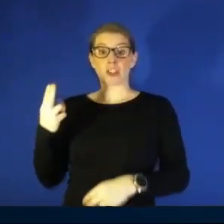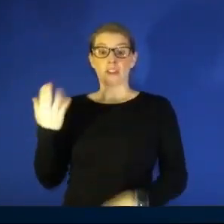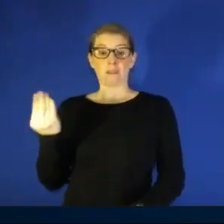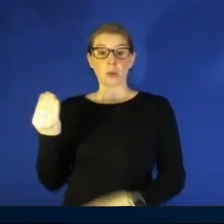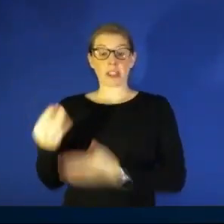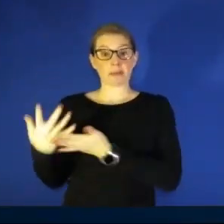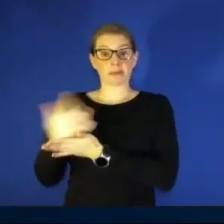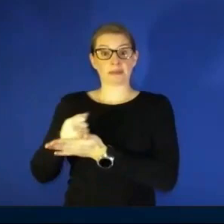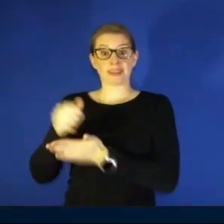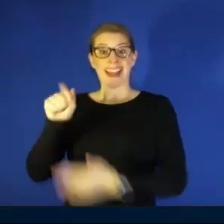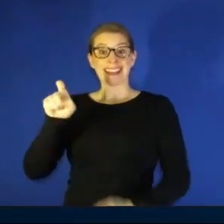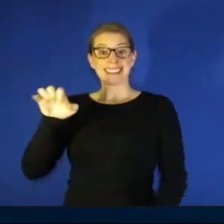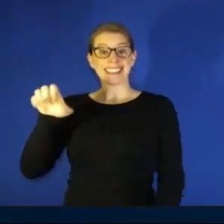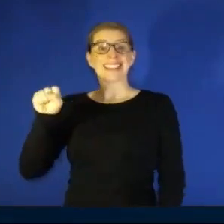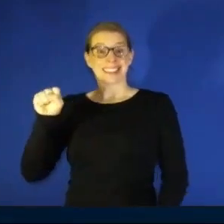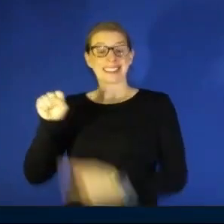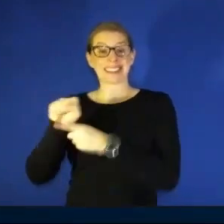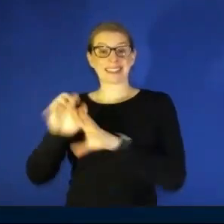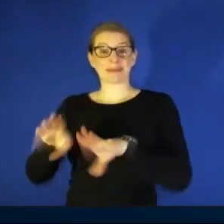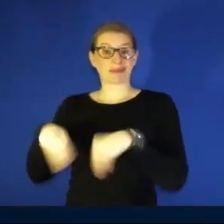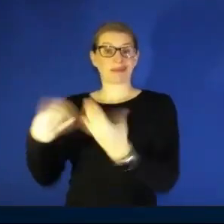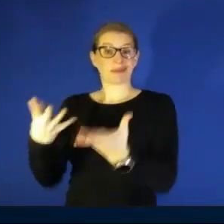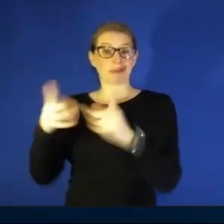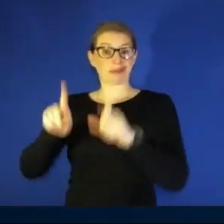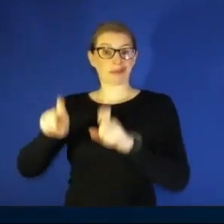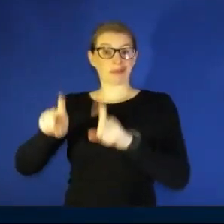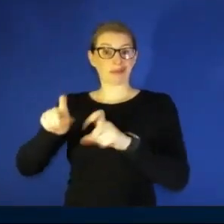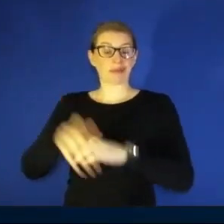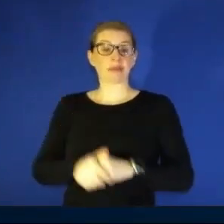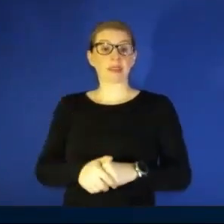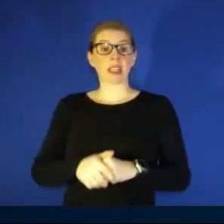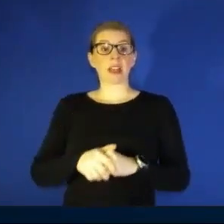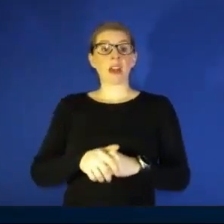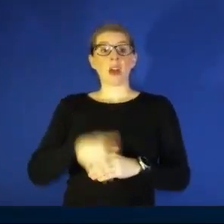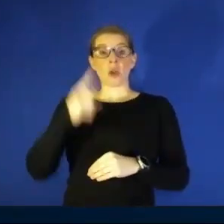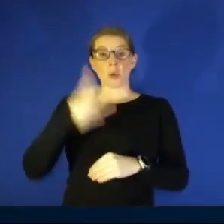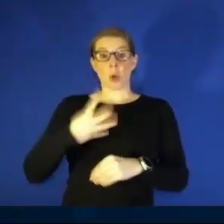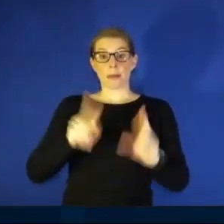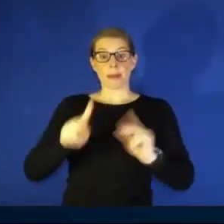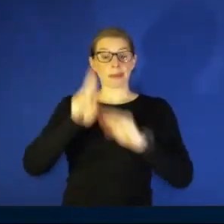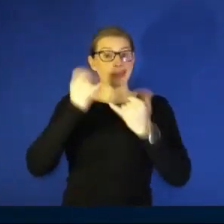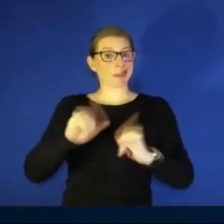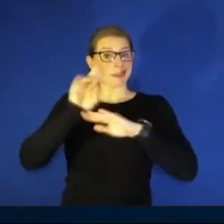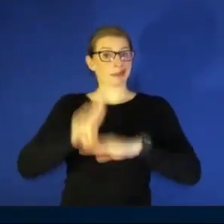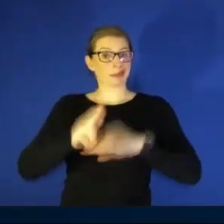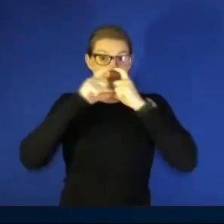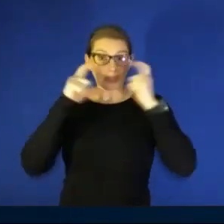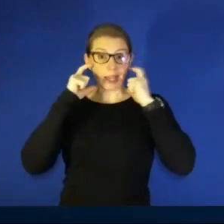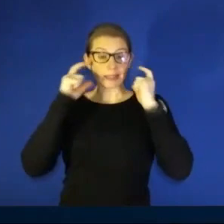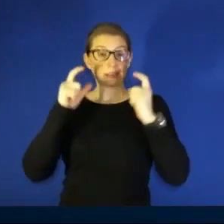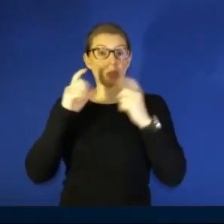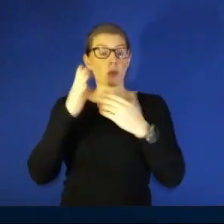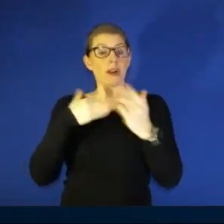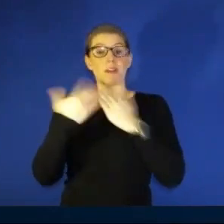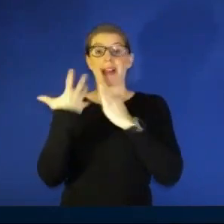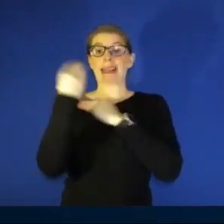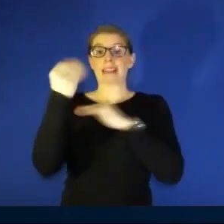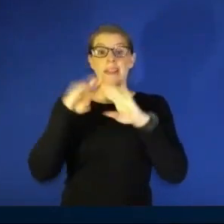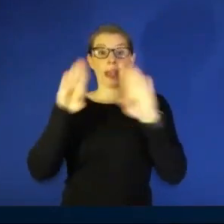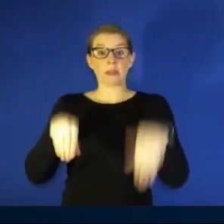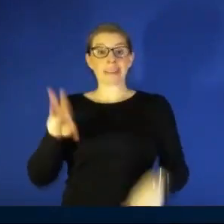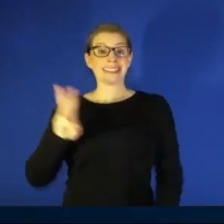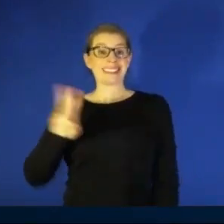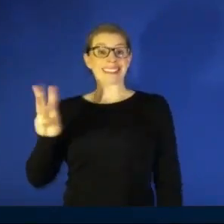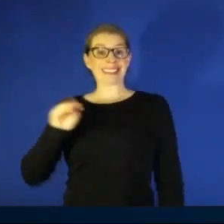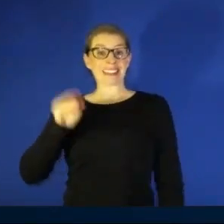Axios found that right now only a quarter of people still wear their masks all the time when they leave the house. The same poll found that